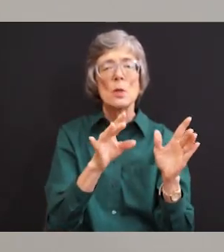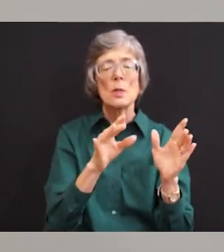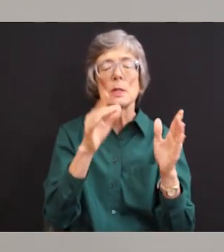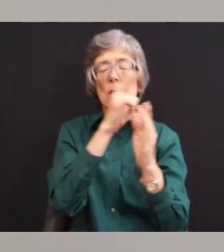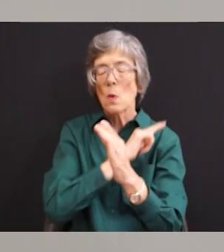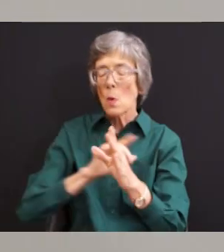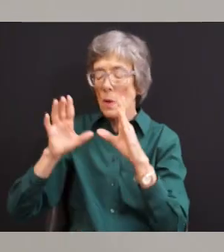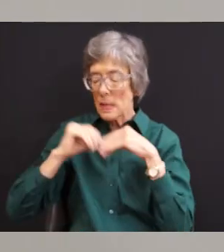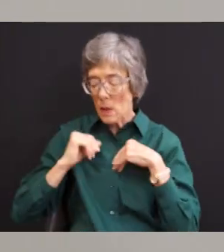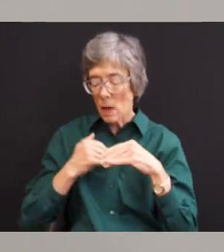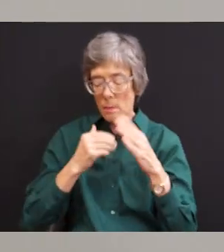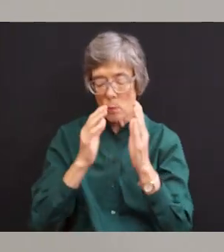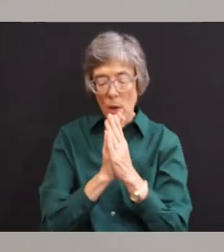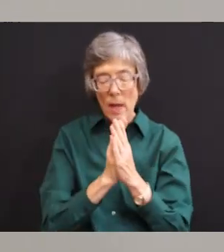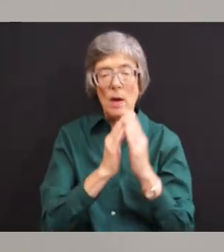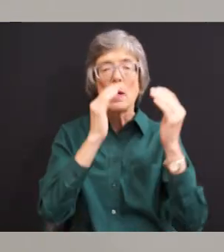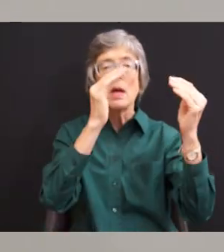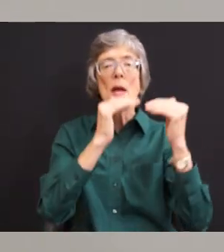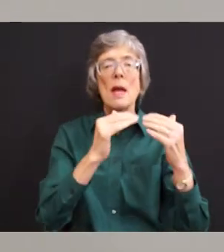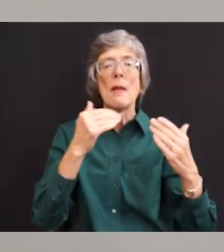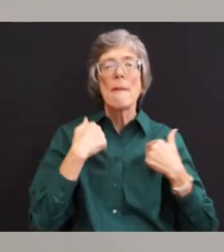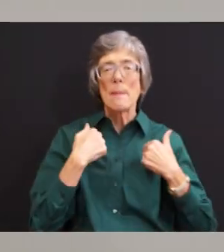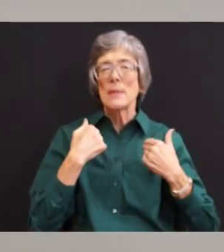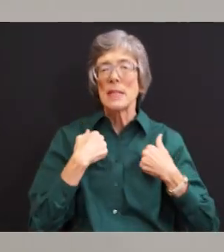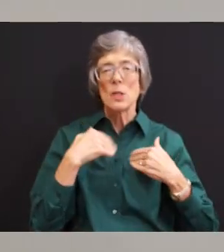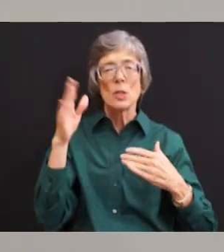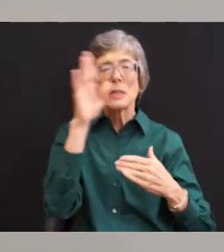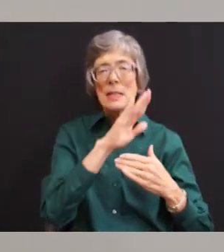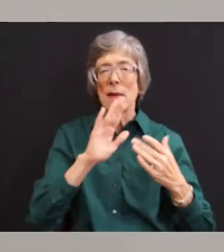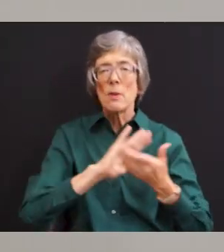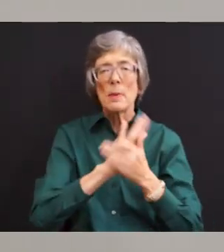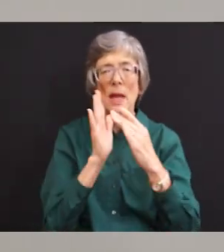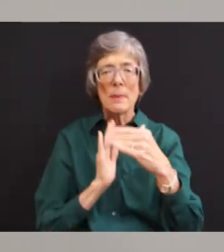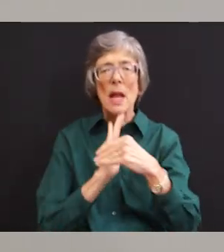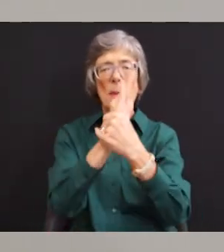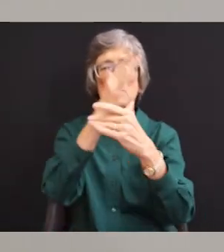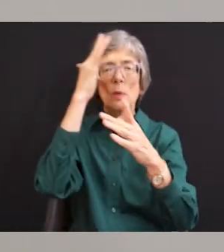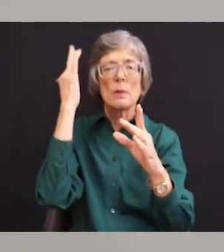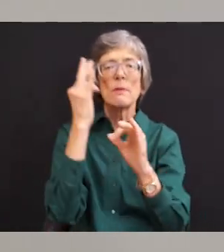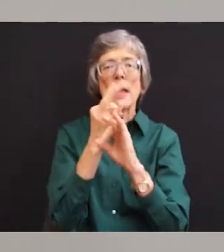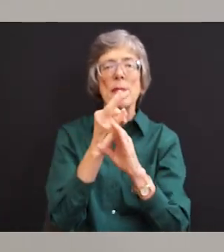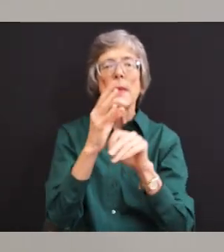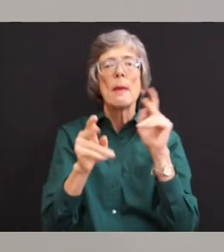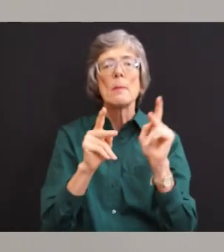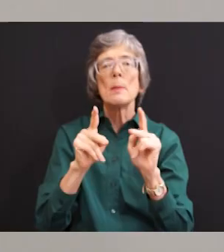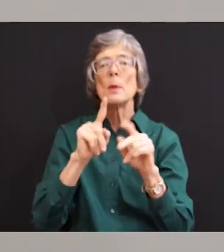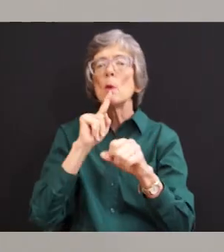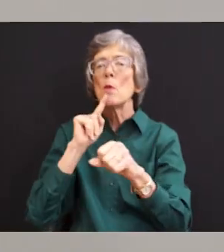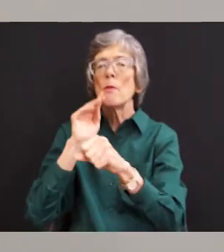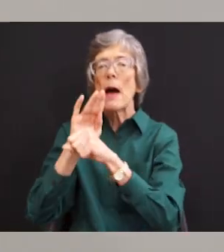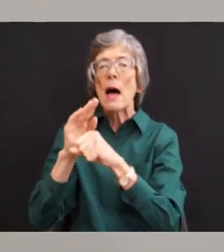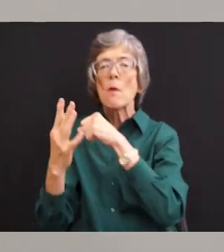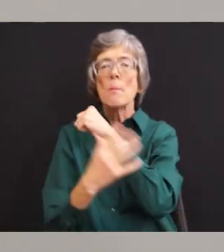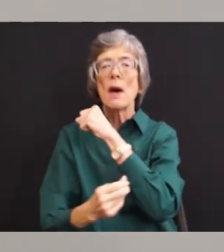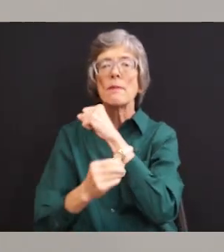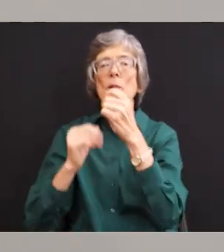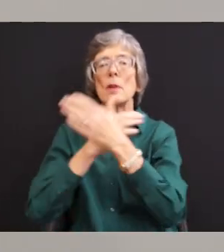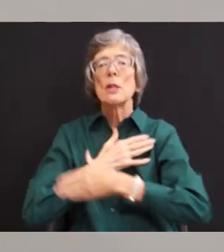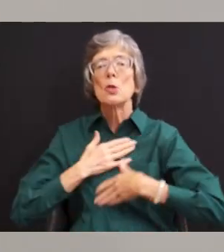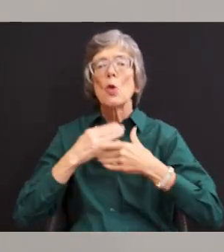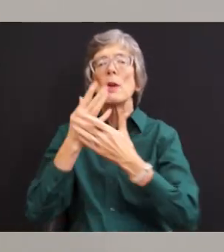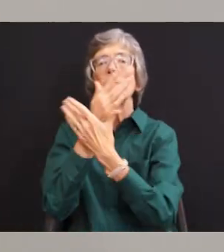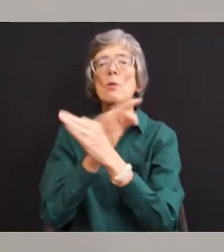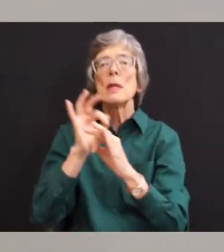Lord, hear our prayer. That possessions never become an obstacle to faith, and that those who have taken the vow of poverty enjoy freedom in their